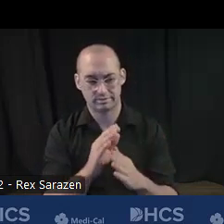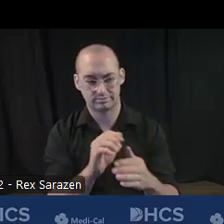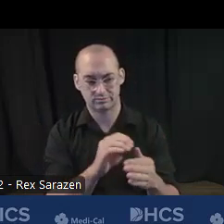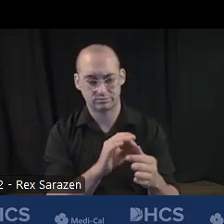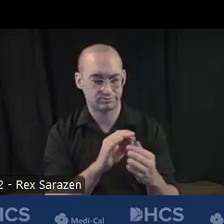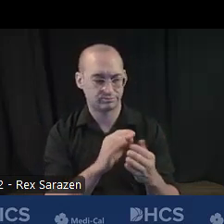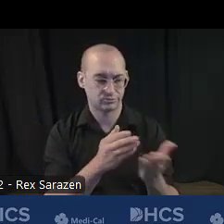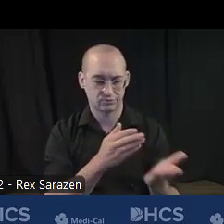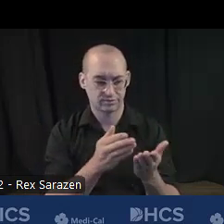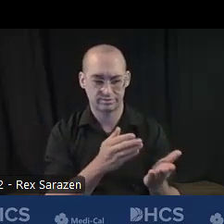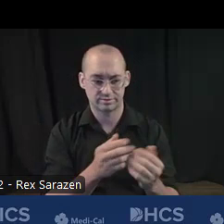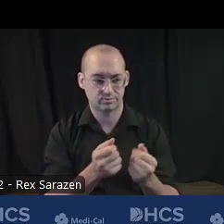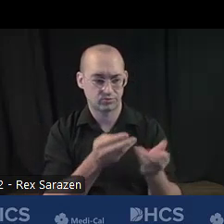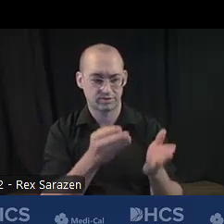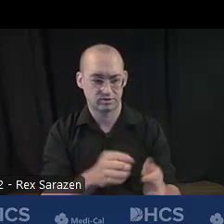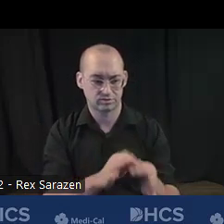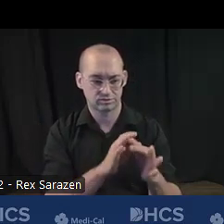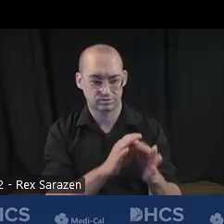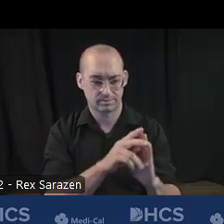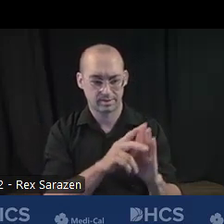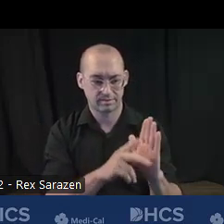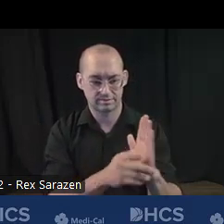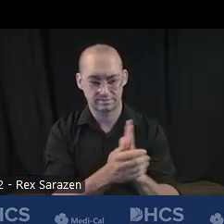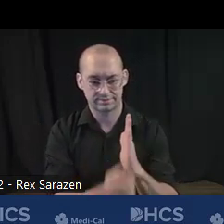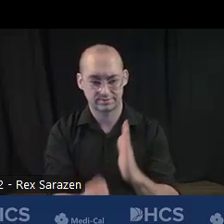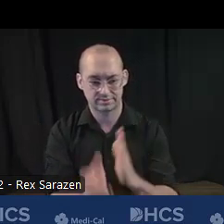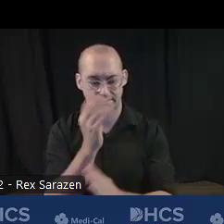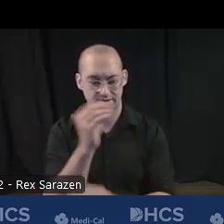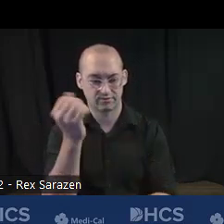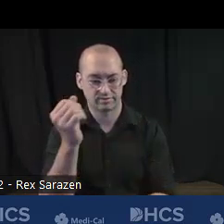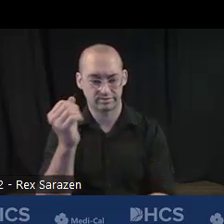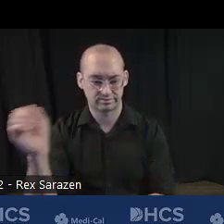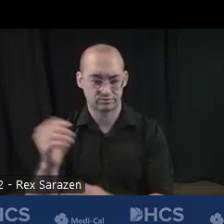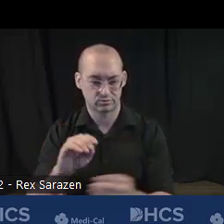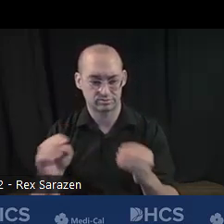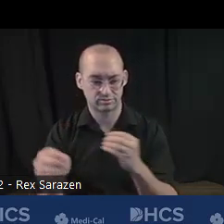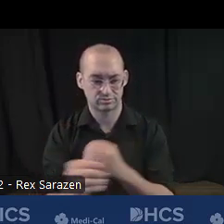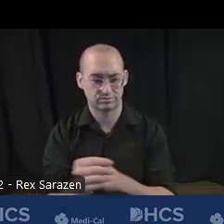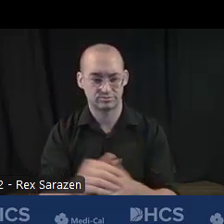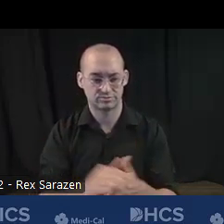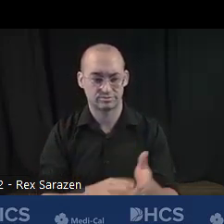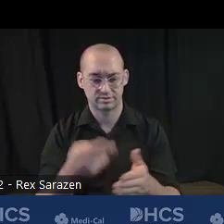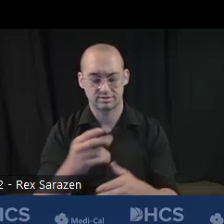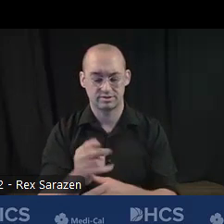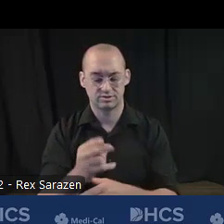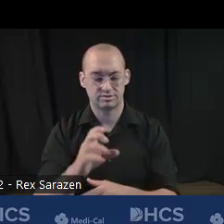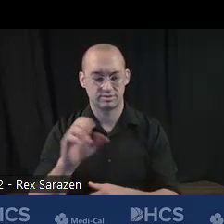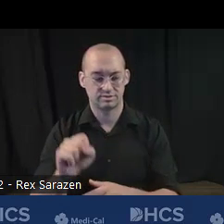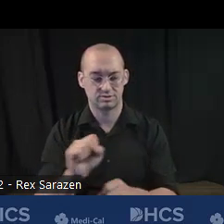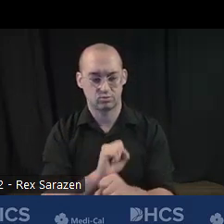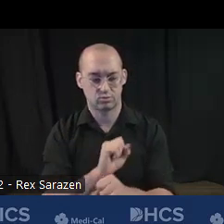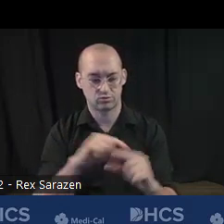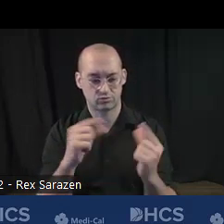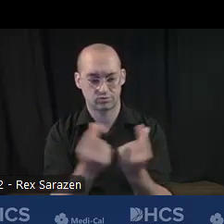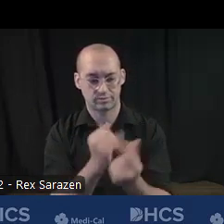associations, policy experts, and advocacy organizations. The HCBS integration workgroup meetings are